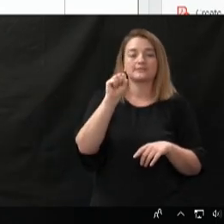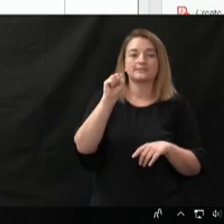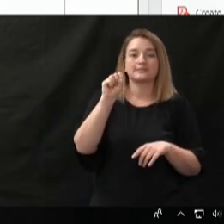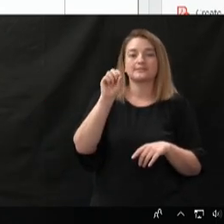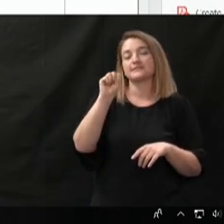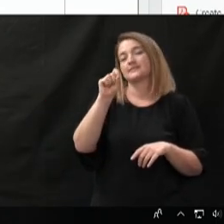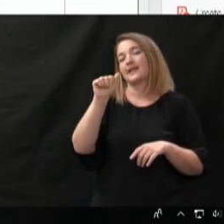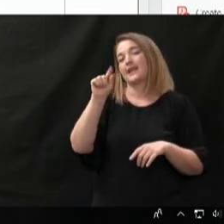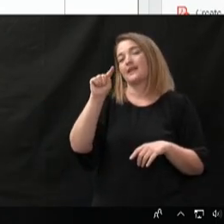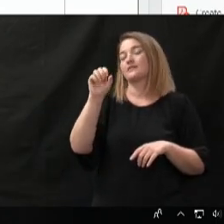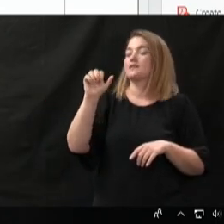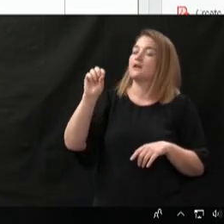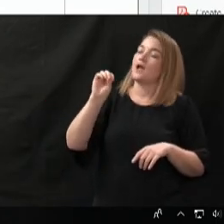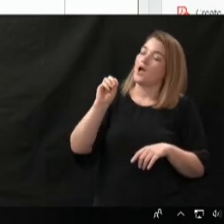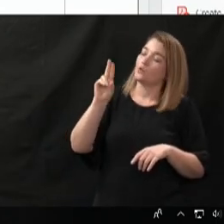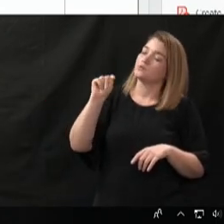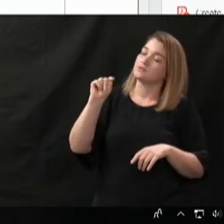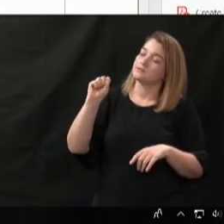Outstanding.